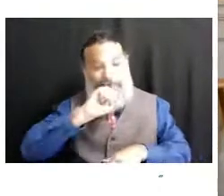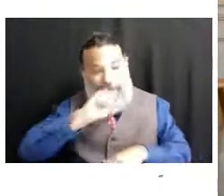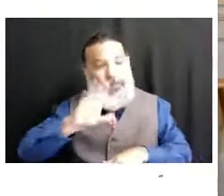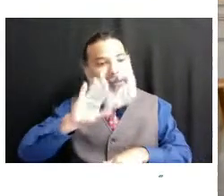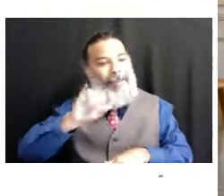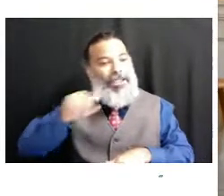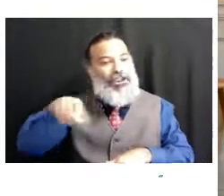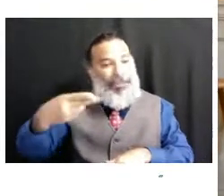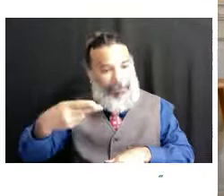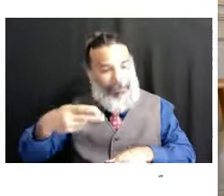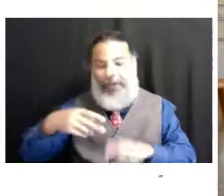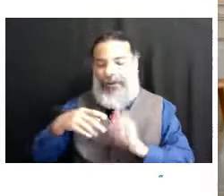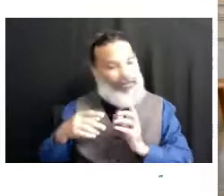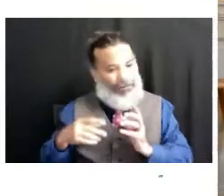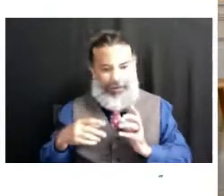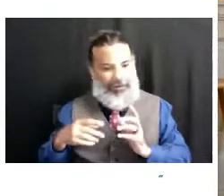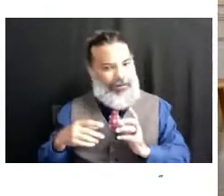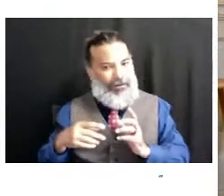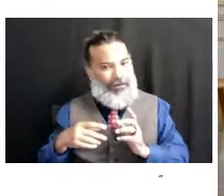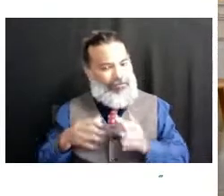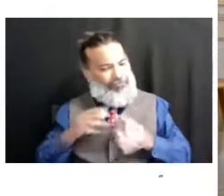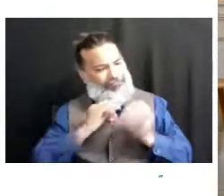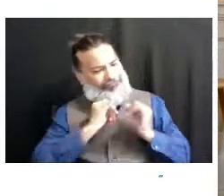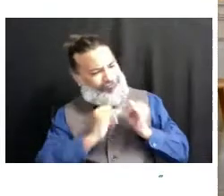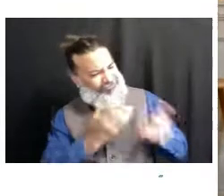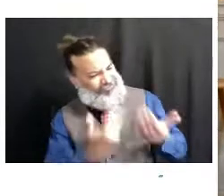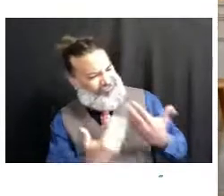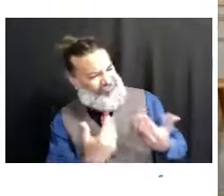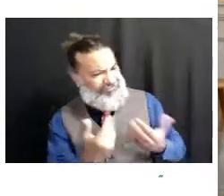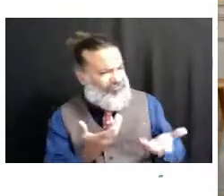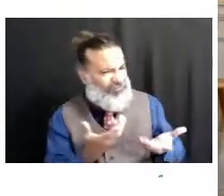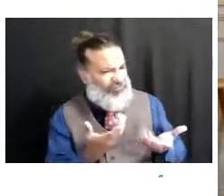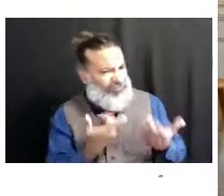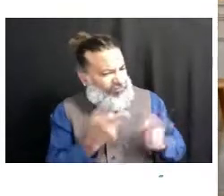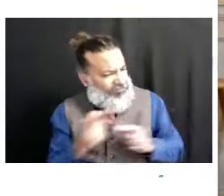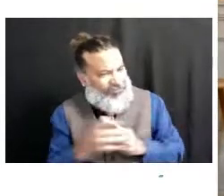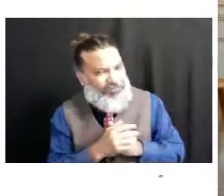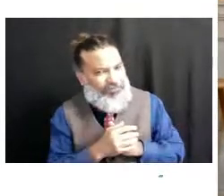and decided that he was